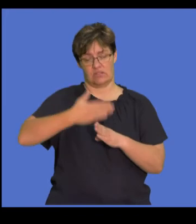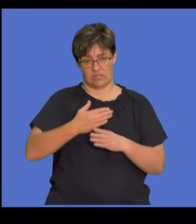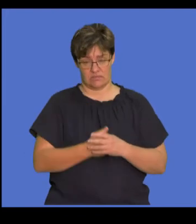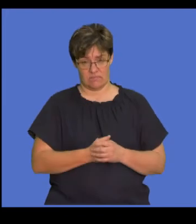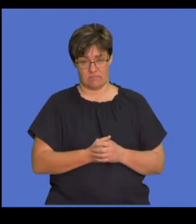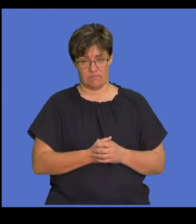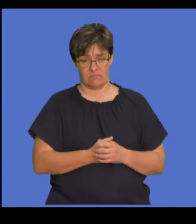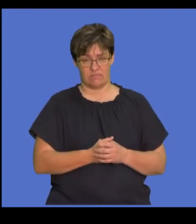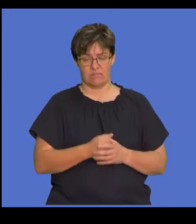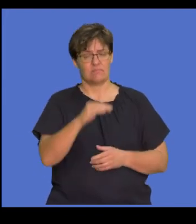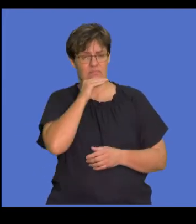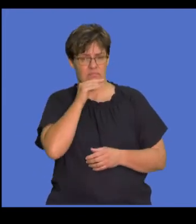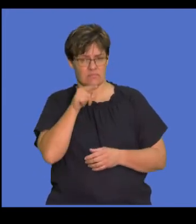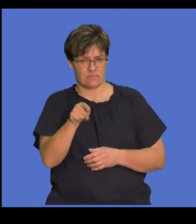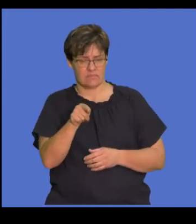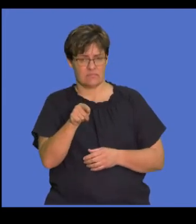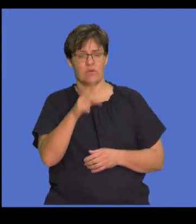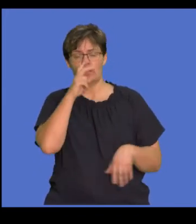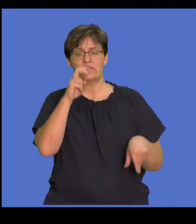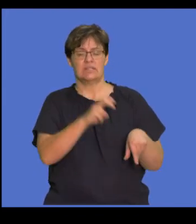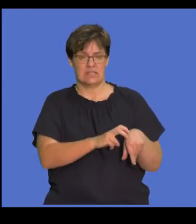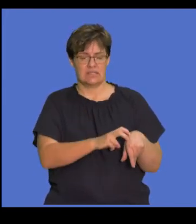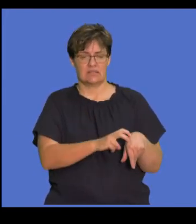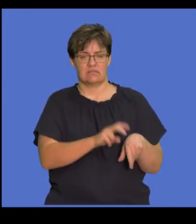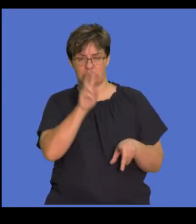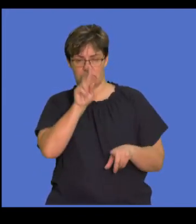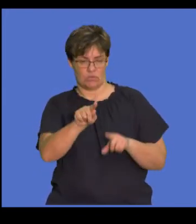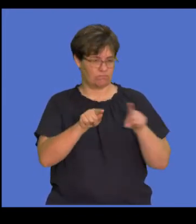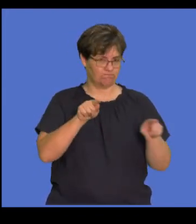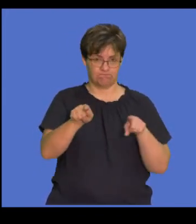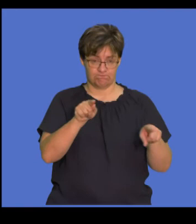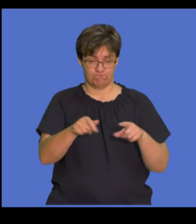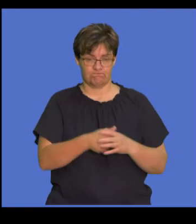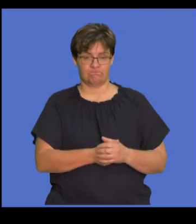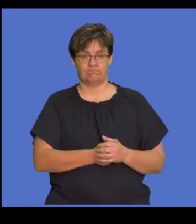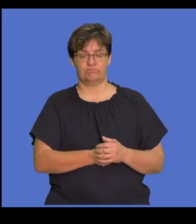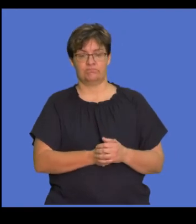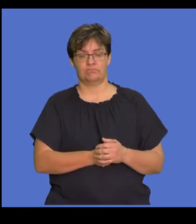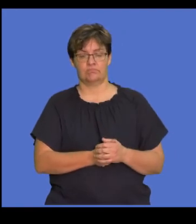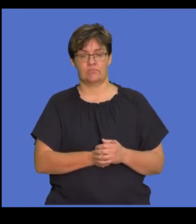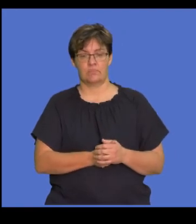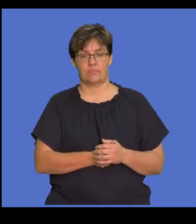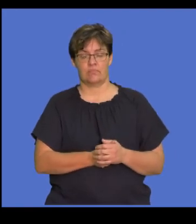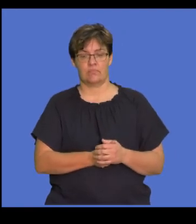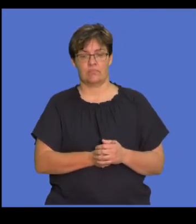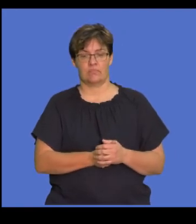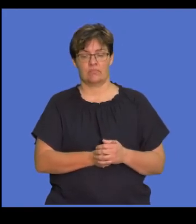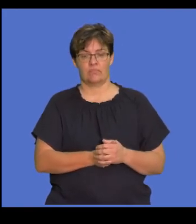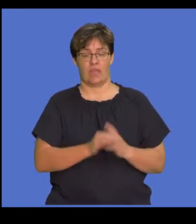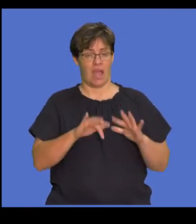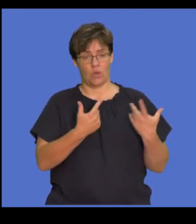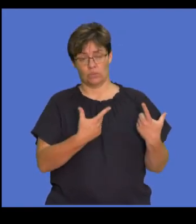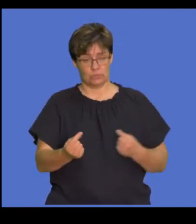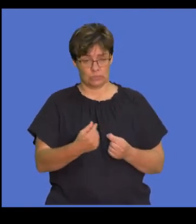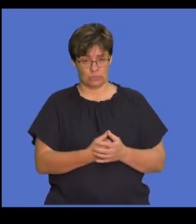the second function there. So that's what I mean when I say you need to look at your calculator. Now,